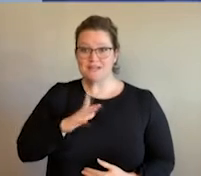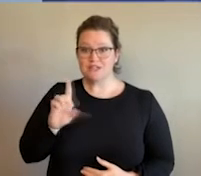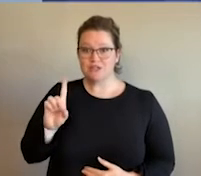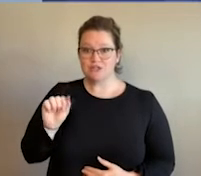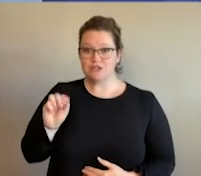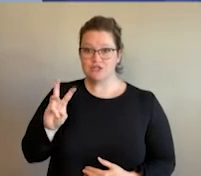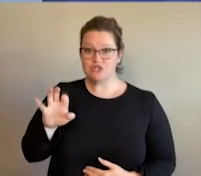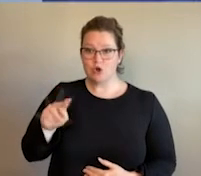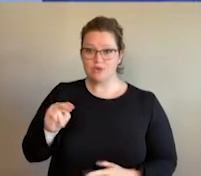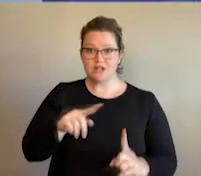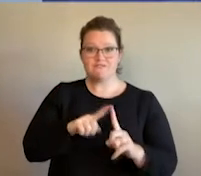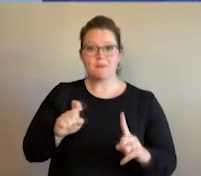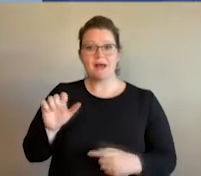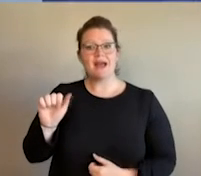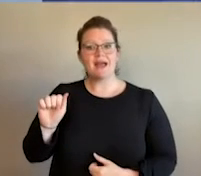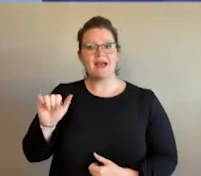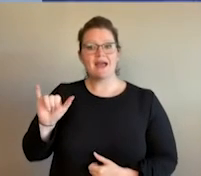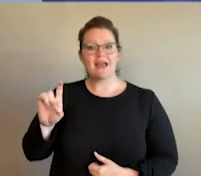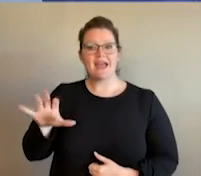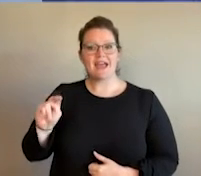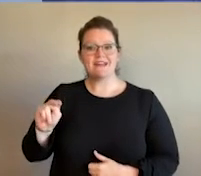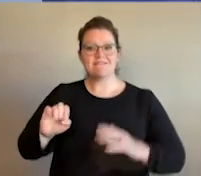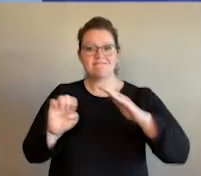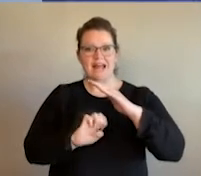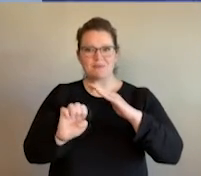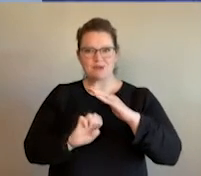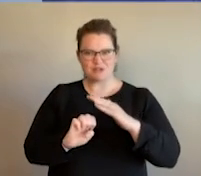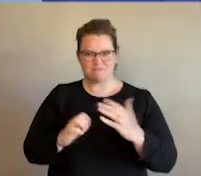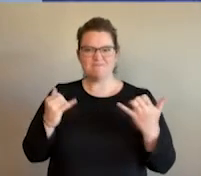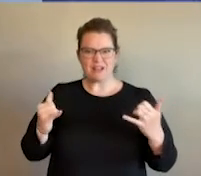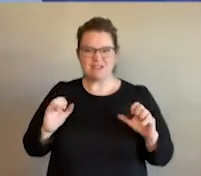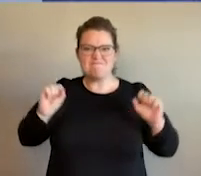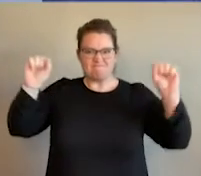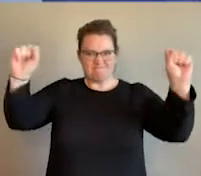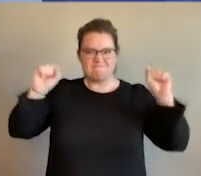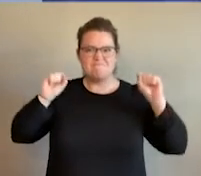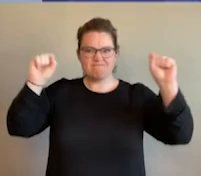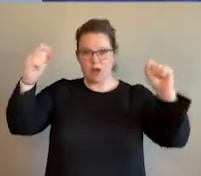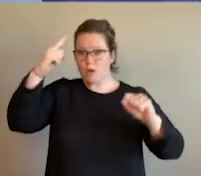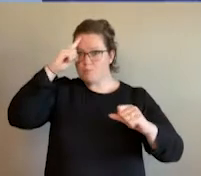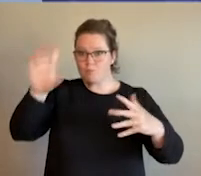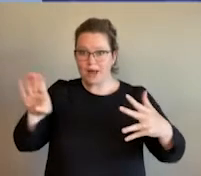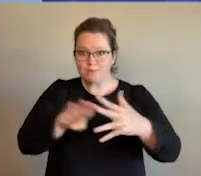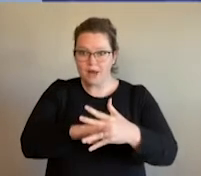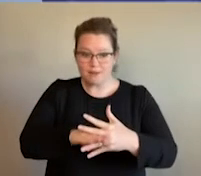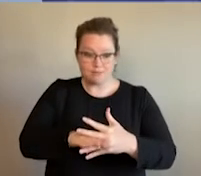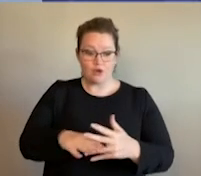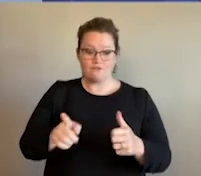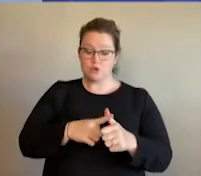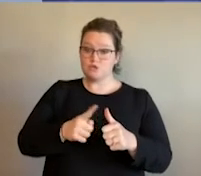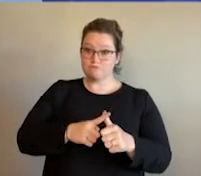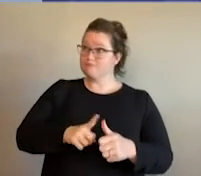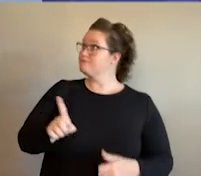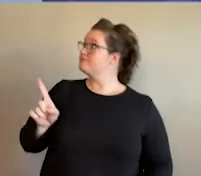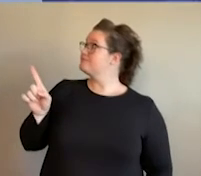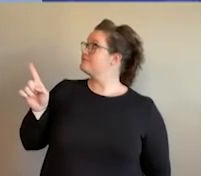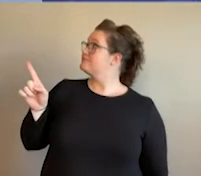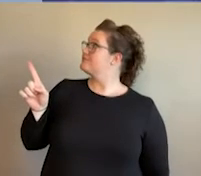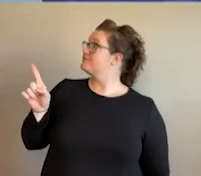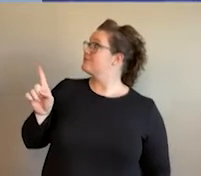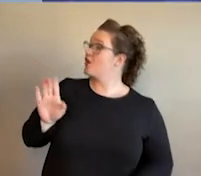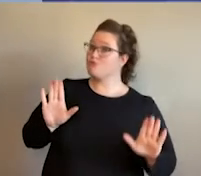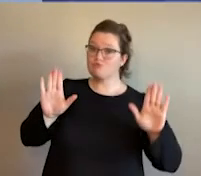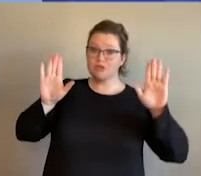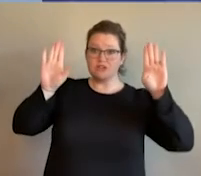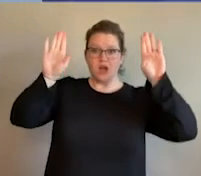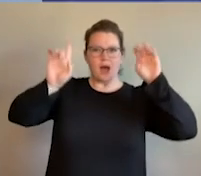Elementary, here to put you through some stretching and some moving for your brain break today. First thing we're going to do is we're going to reach to the sky. Go ahead and reach way